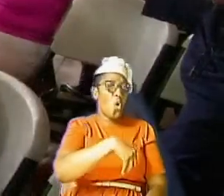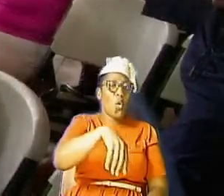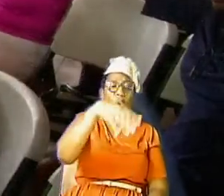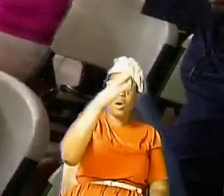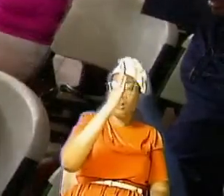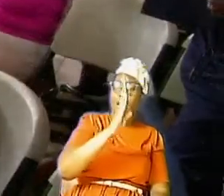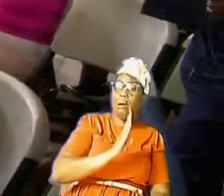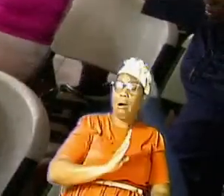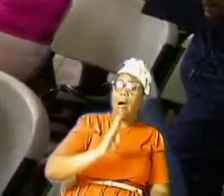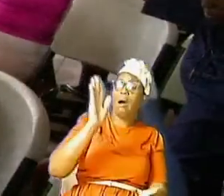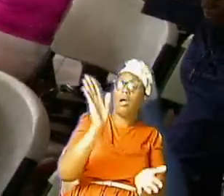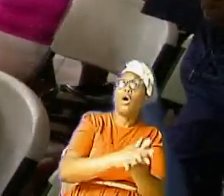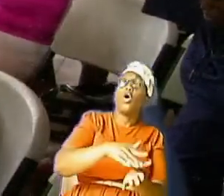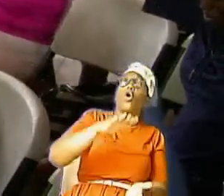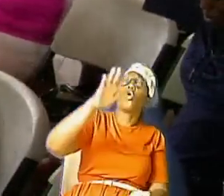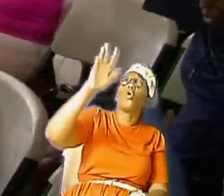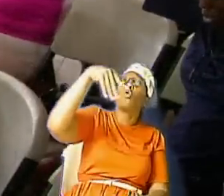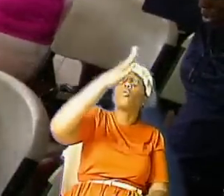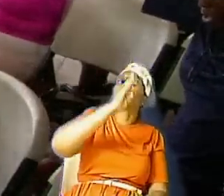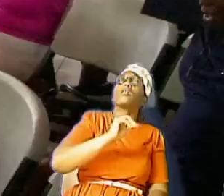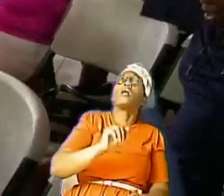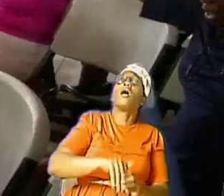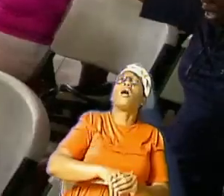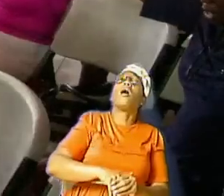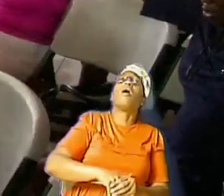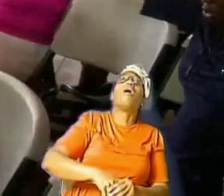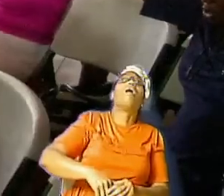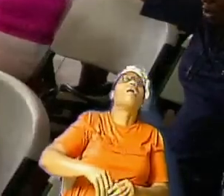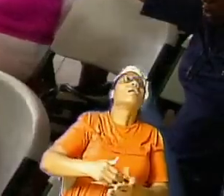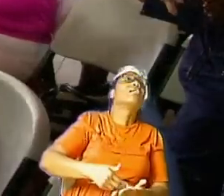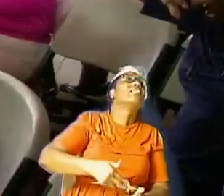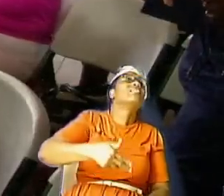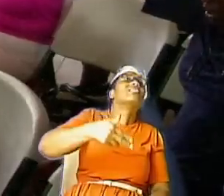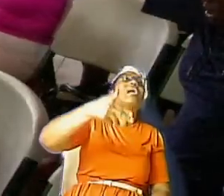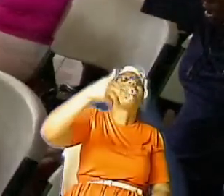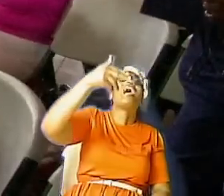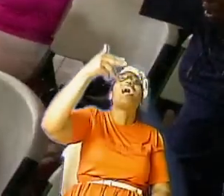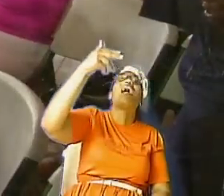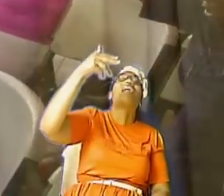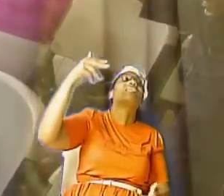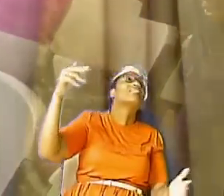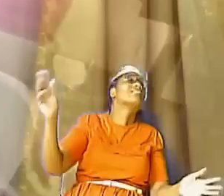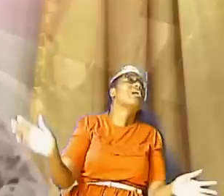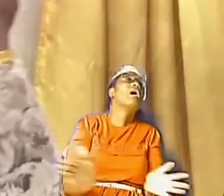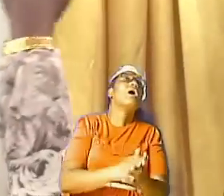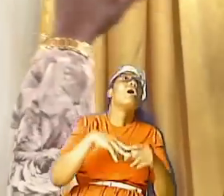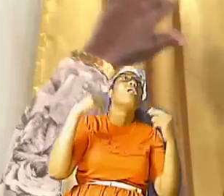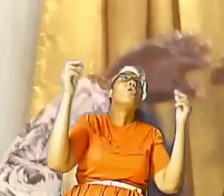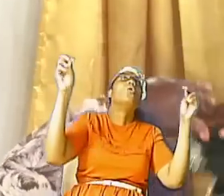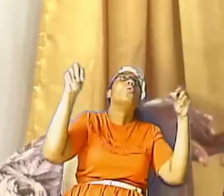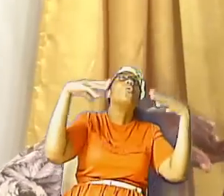time. Glory to God in the highest. Oh, hallelujah. Hallelujah.